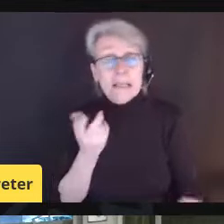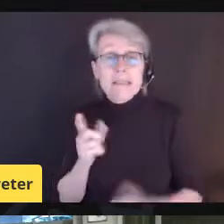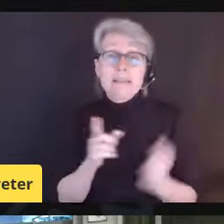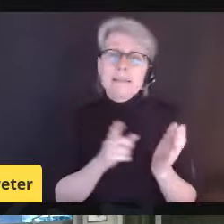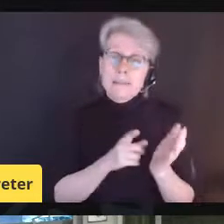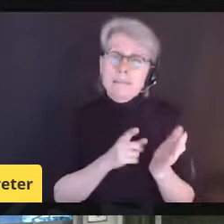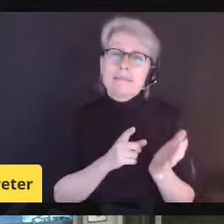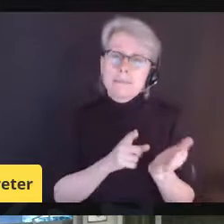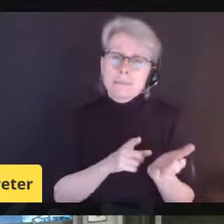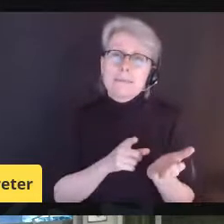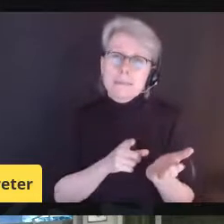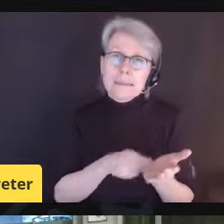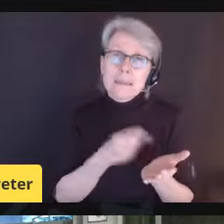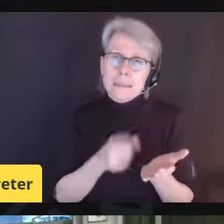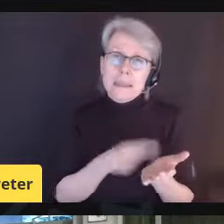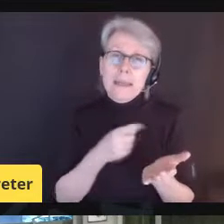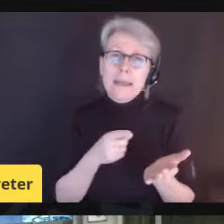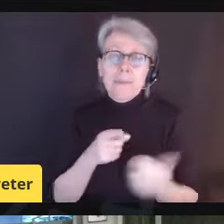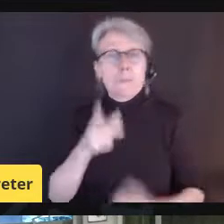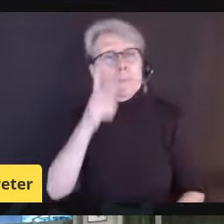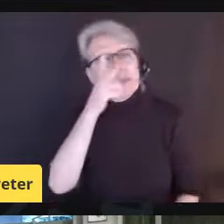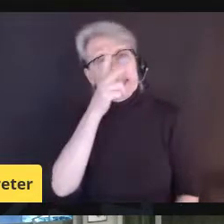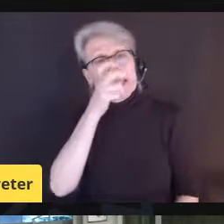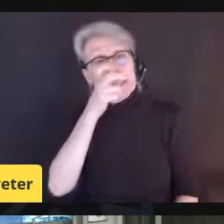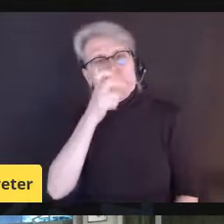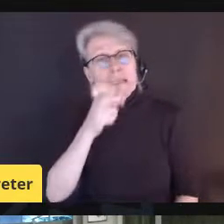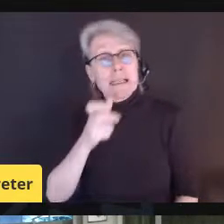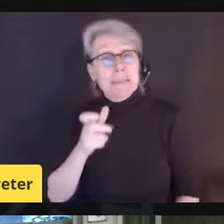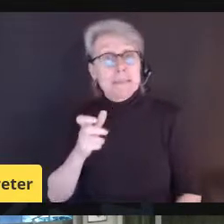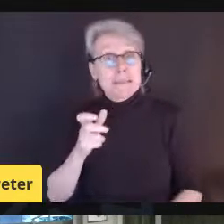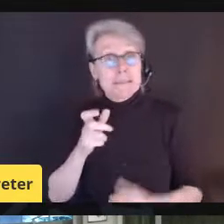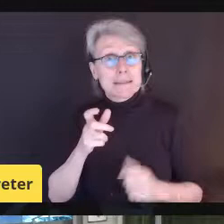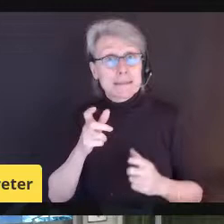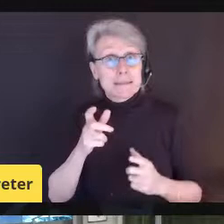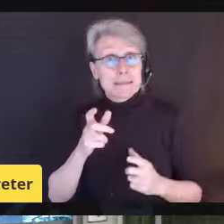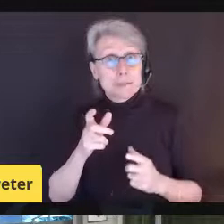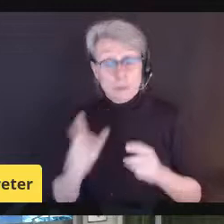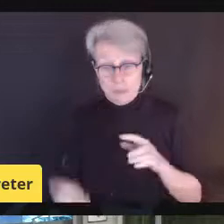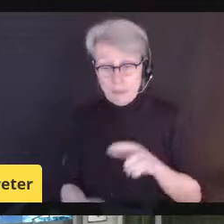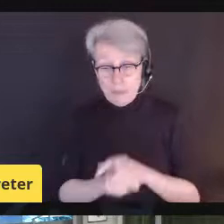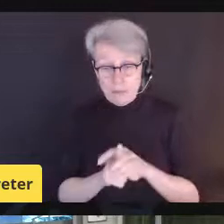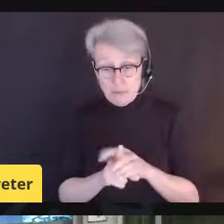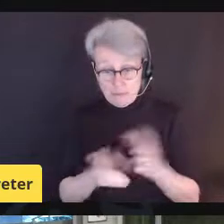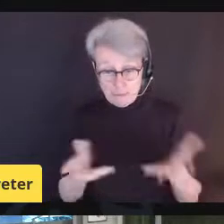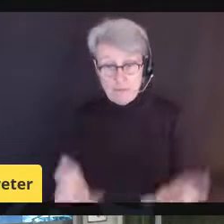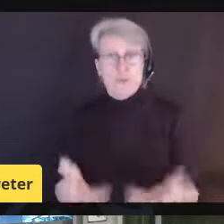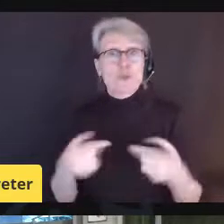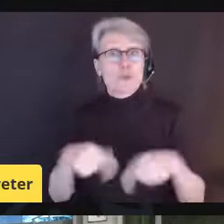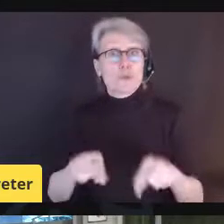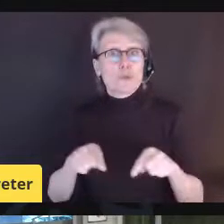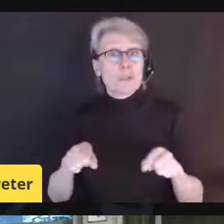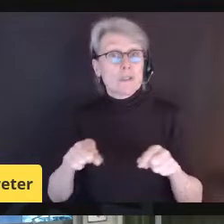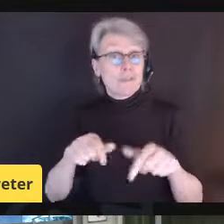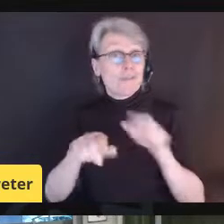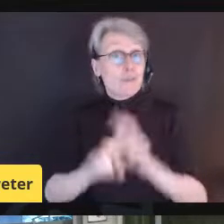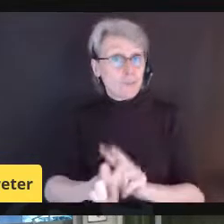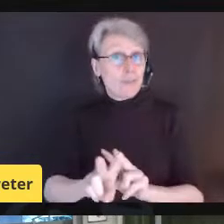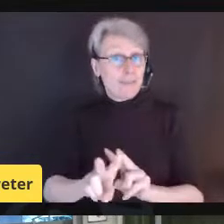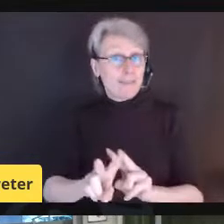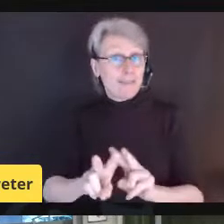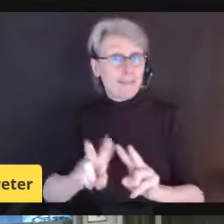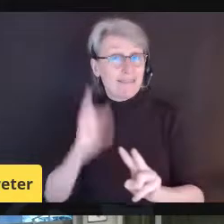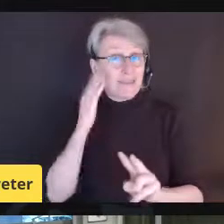sometimes insects show up at viewings, and I'm not